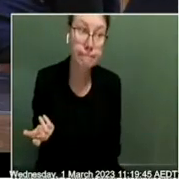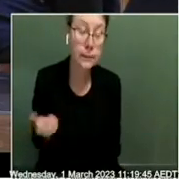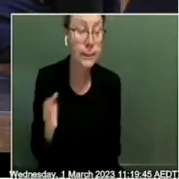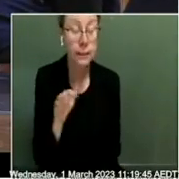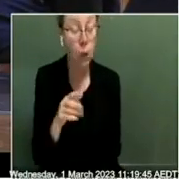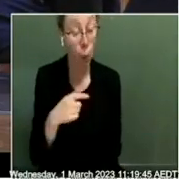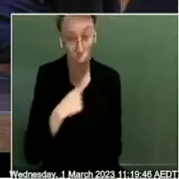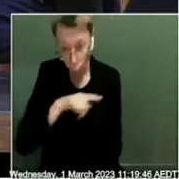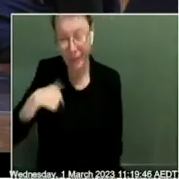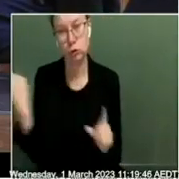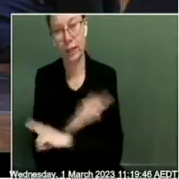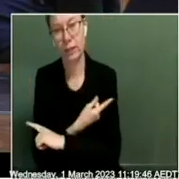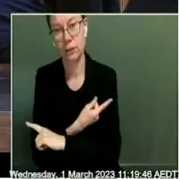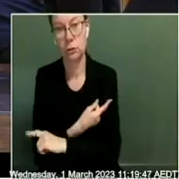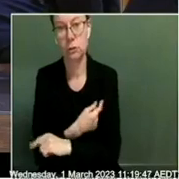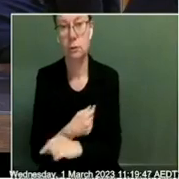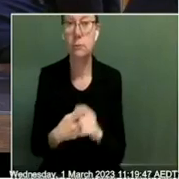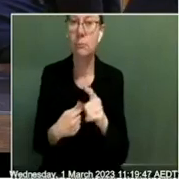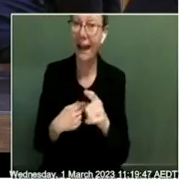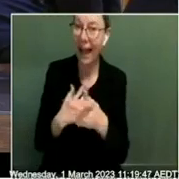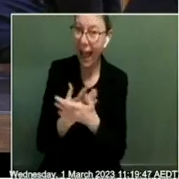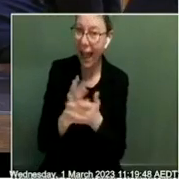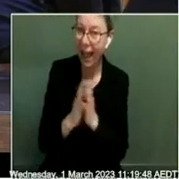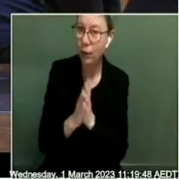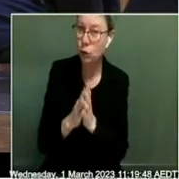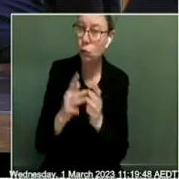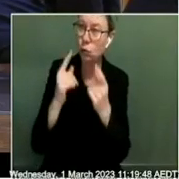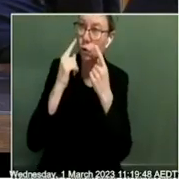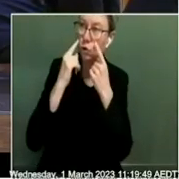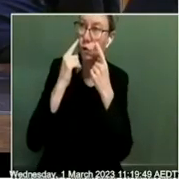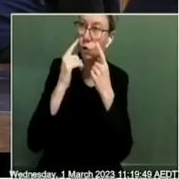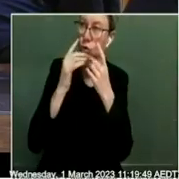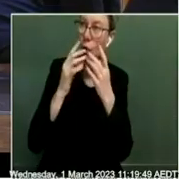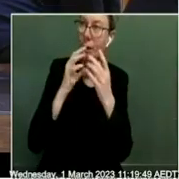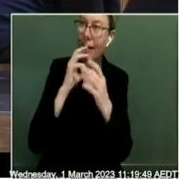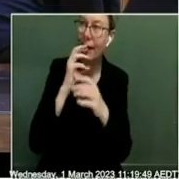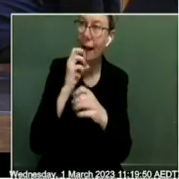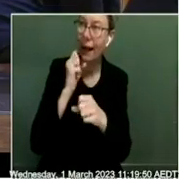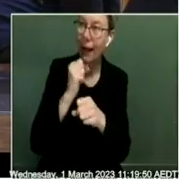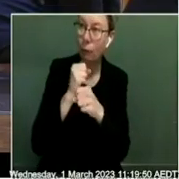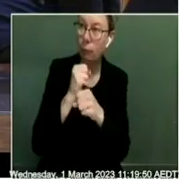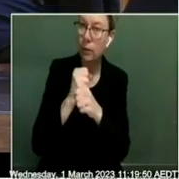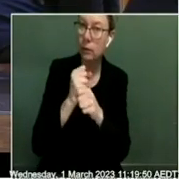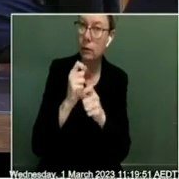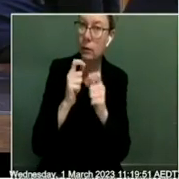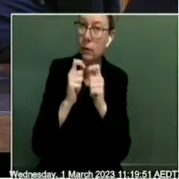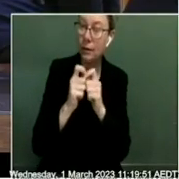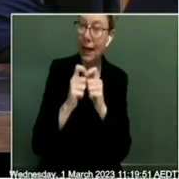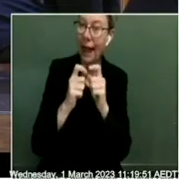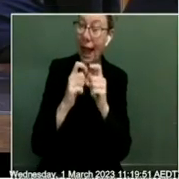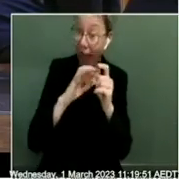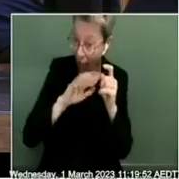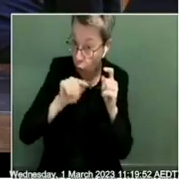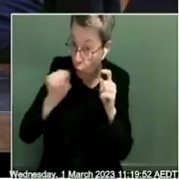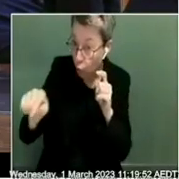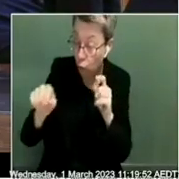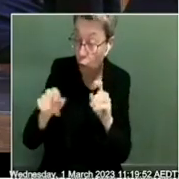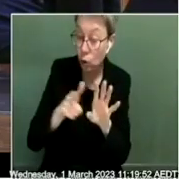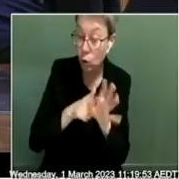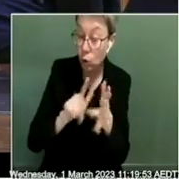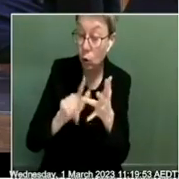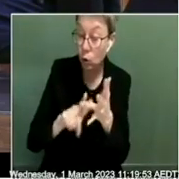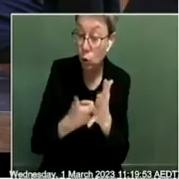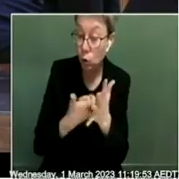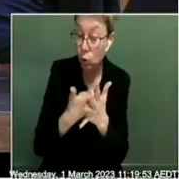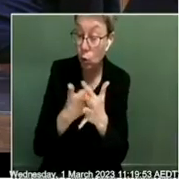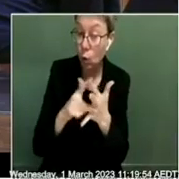and the failures of the government? How does Yoorrook expose that? Because we're in a bit of a predicament here, aren't we? Because even the